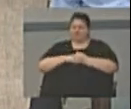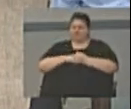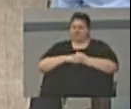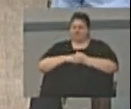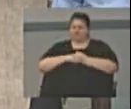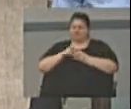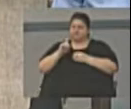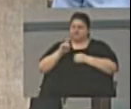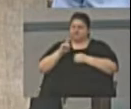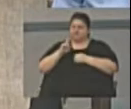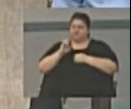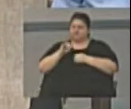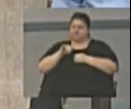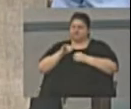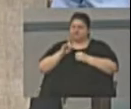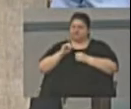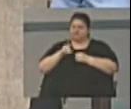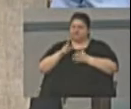few words?